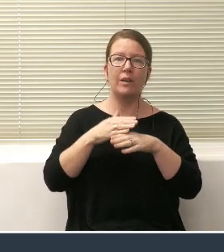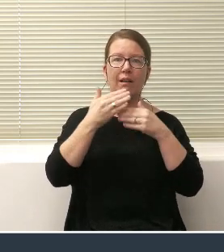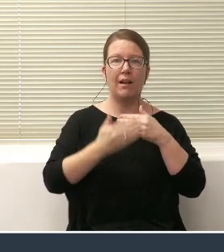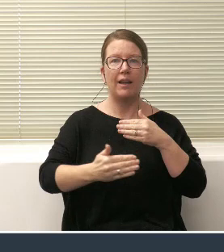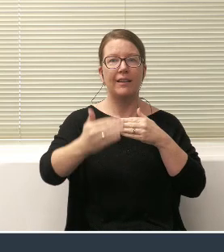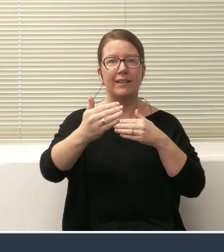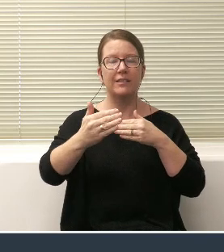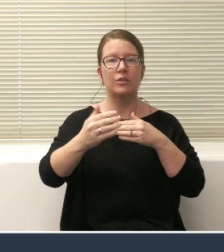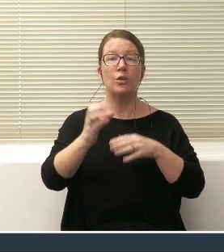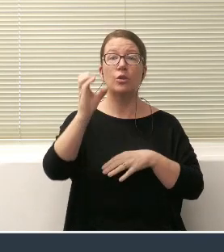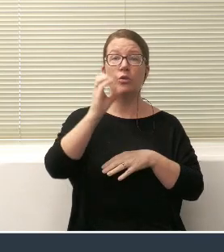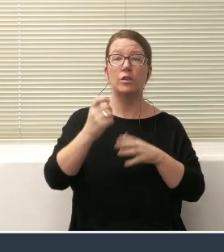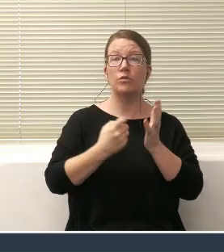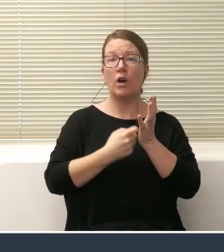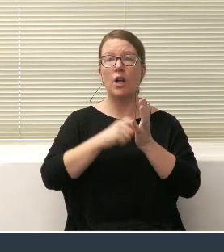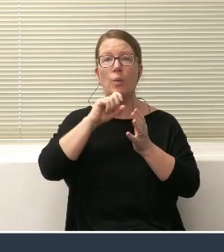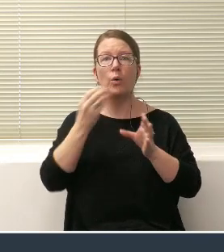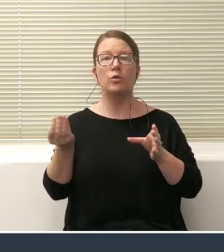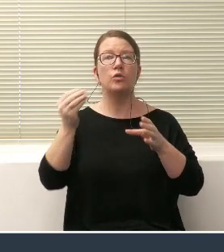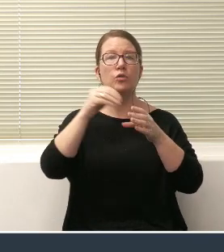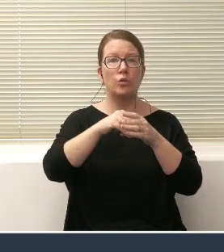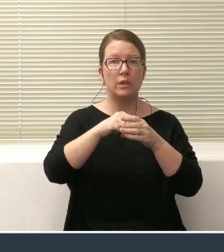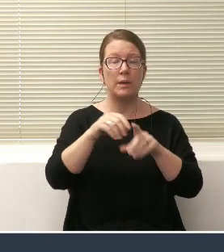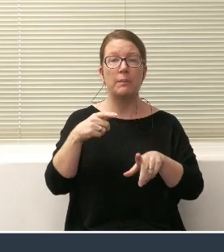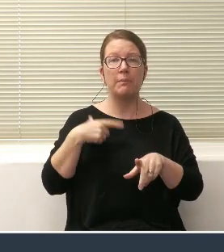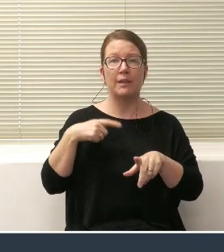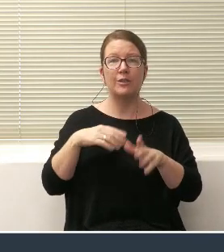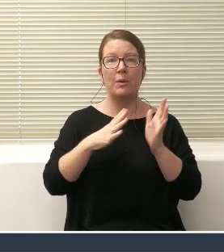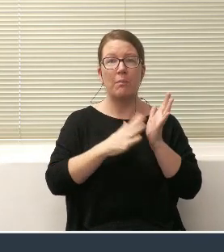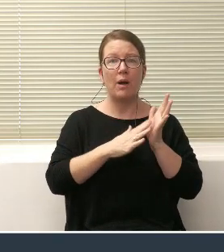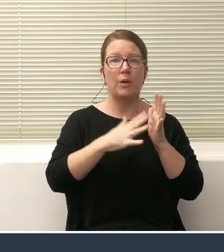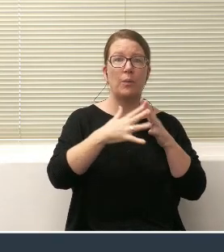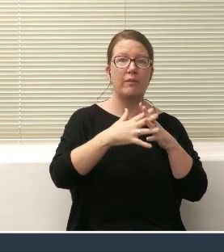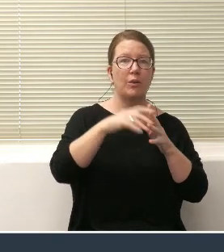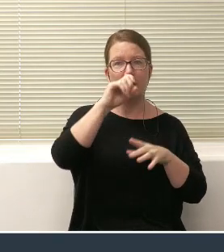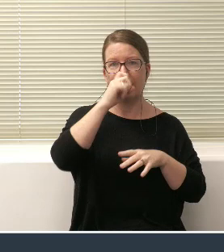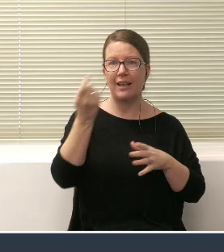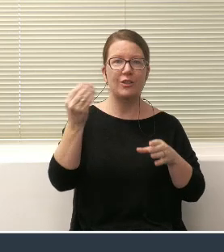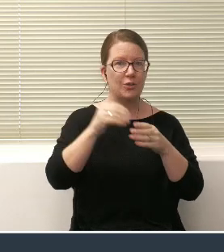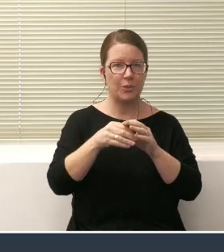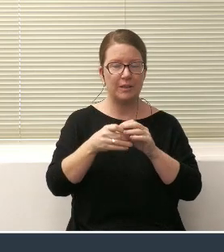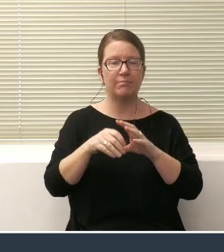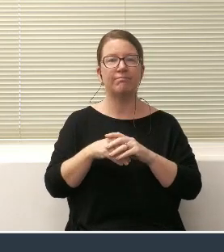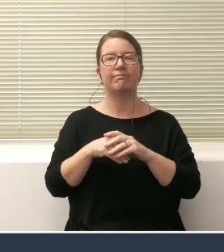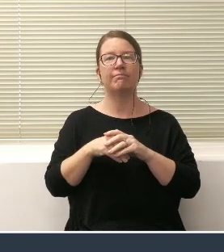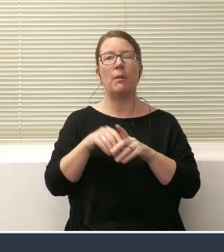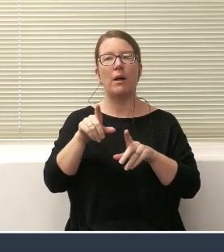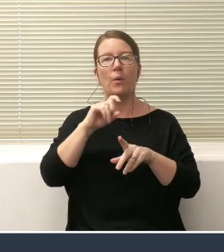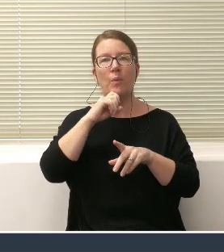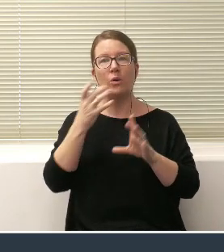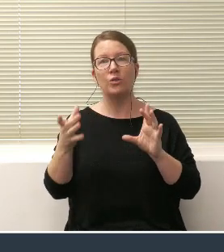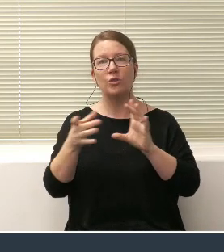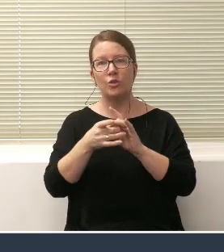from Simpson Grierson is going to join us this morning in place of Mike Wakefield because Mike was busy. But he will be joining us